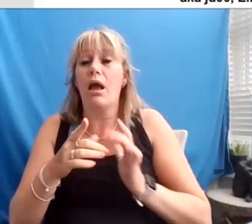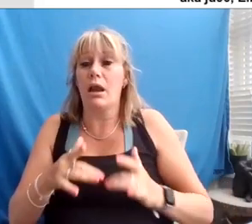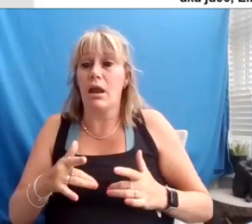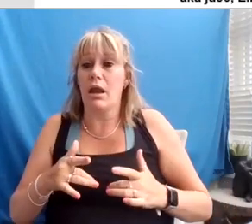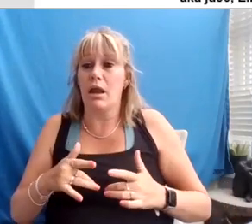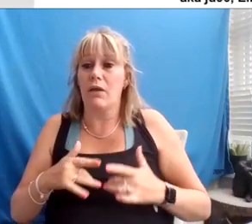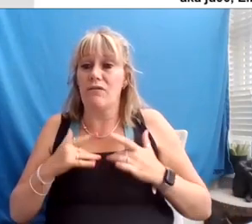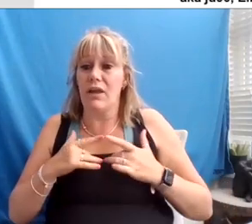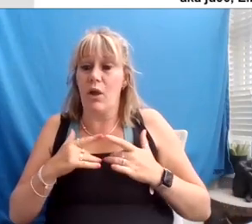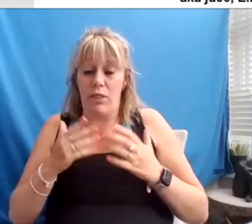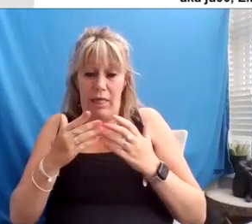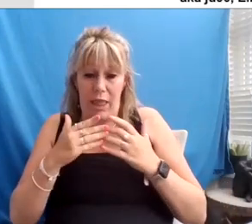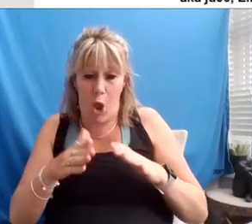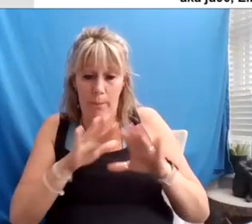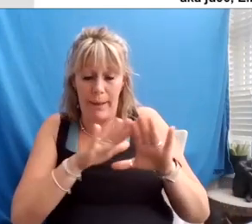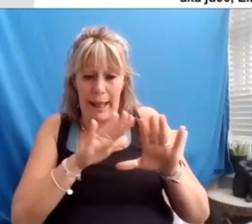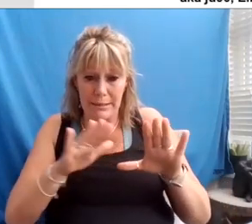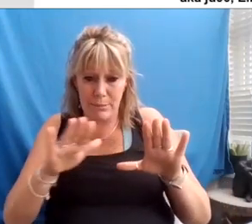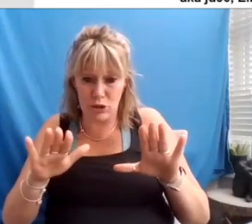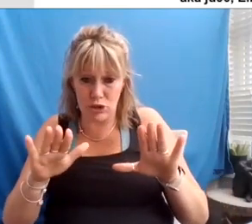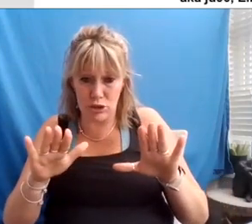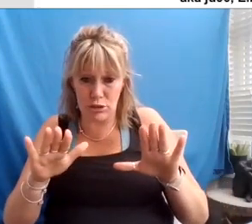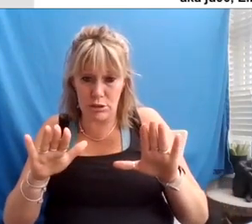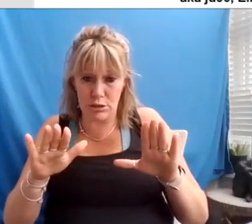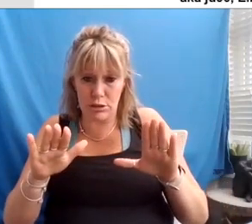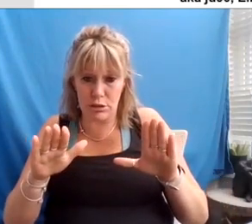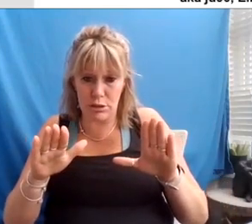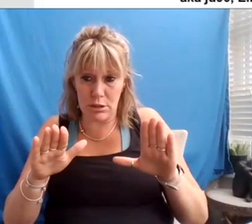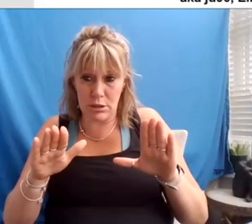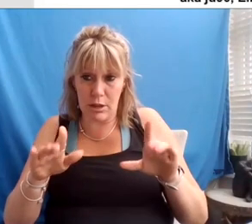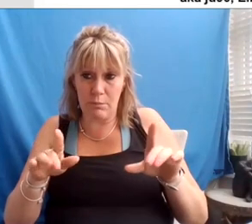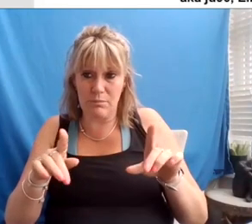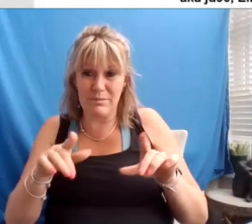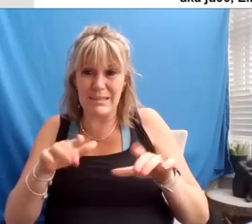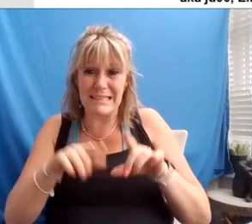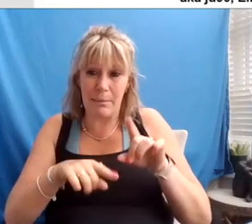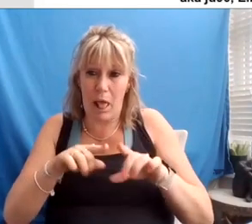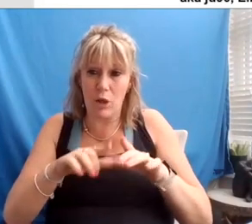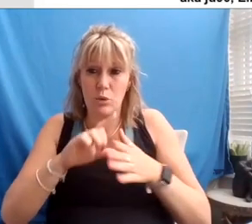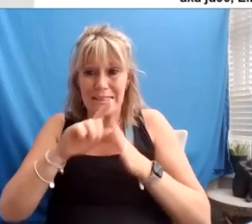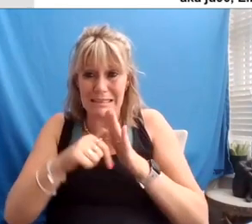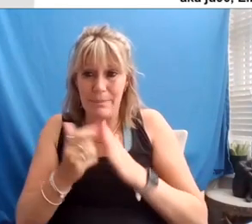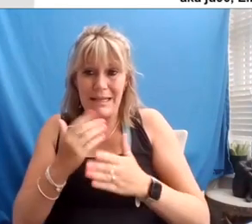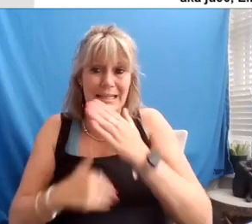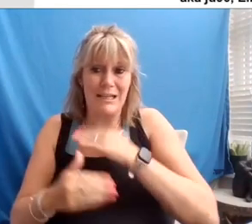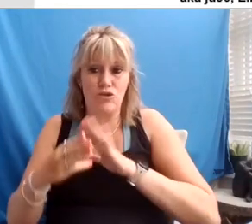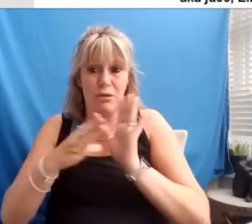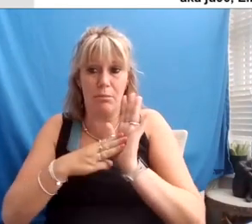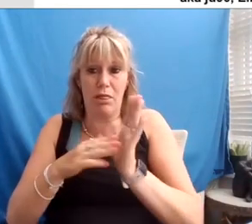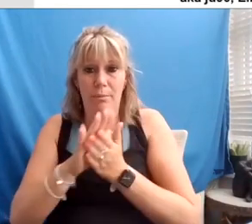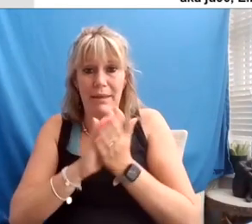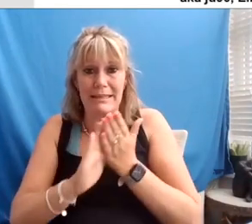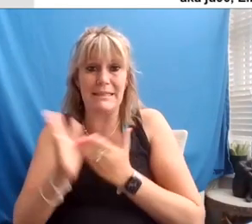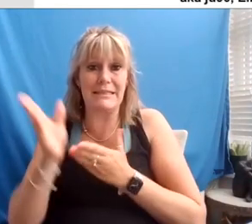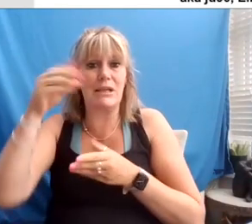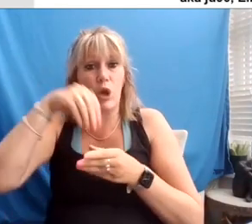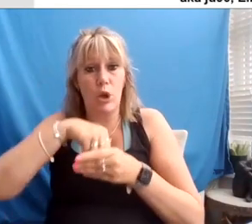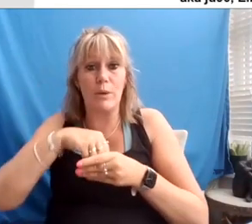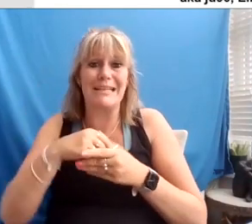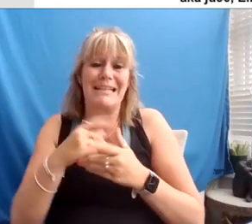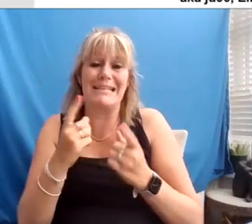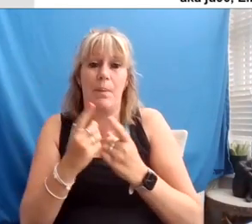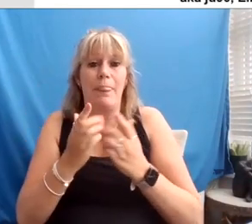means the open exhibition is, as with Disability History Month, taking place as part of something much